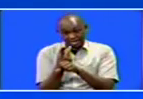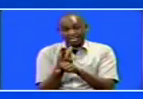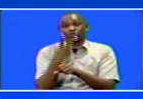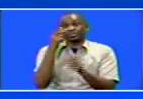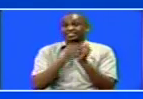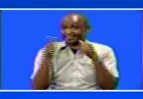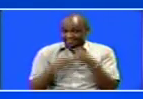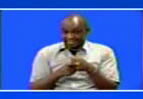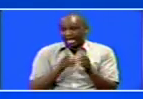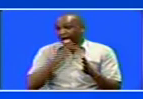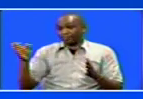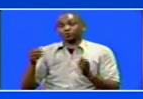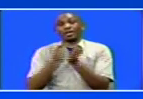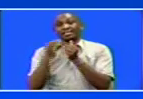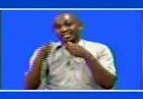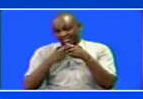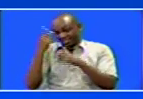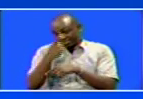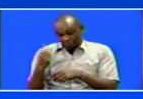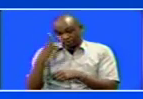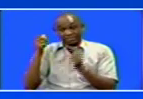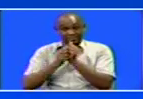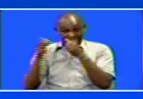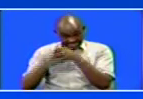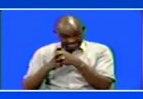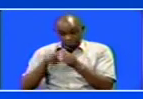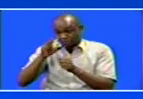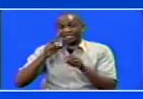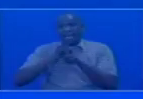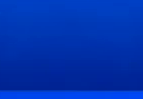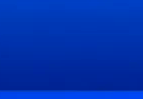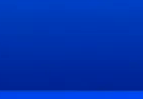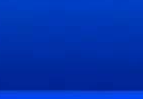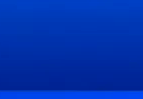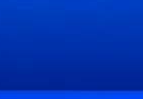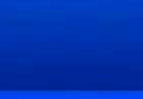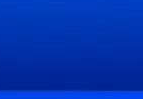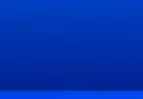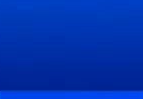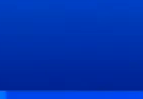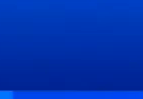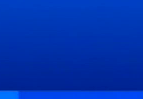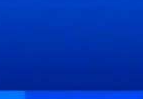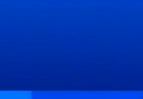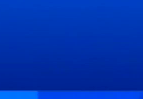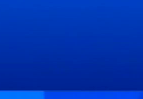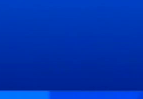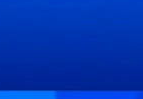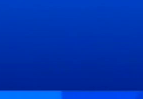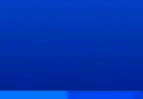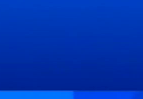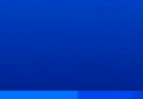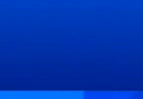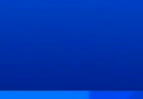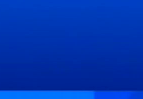2016 until 18th January 2017. This exercise was initially scheduled to be conducted